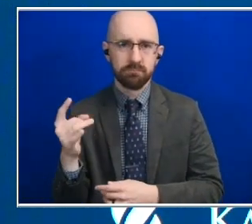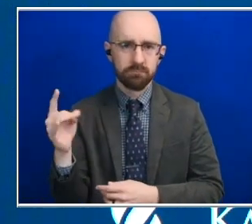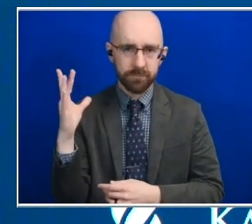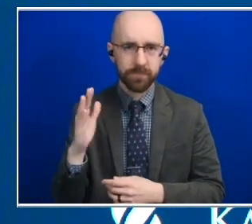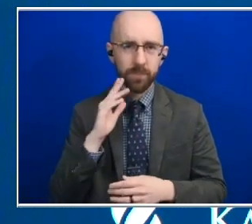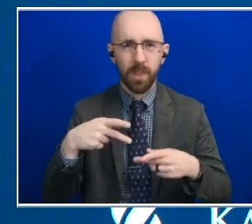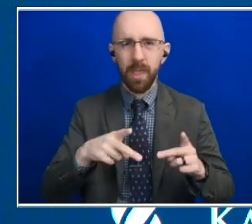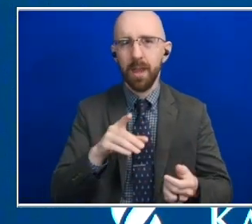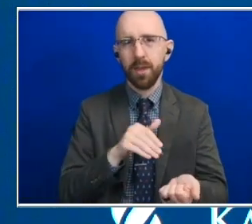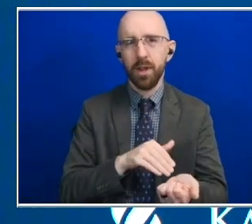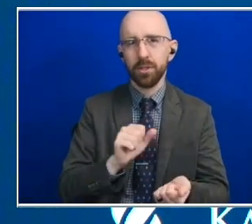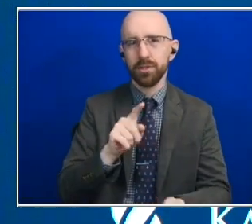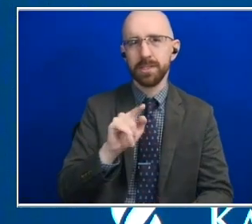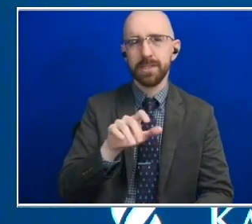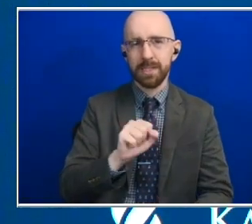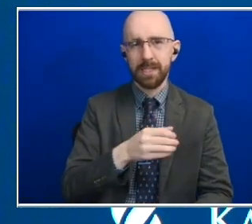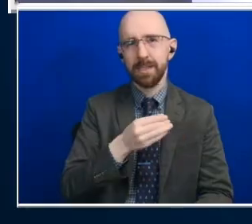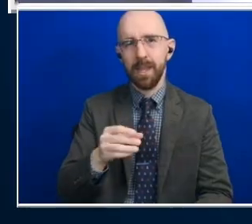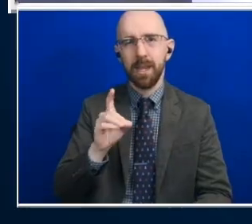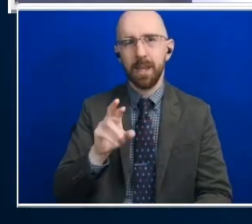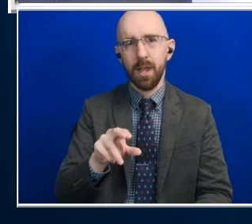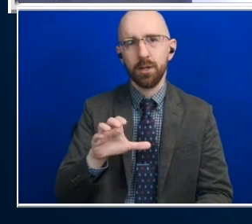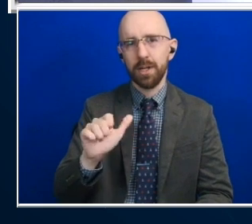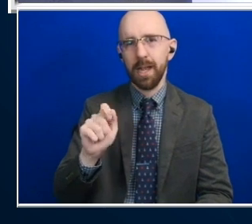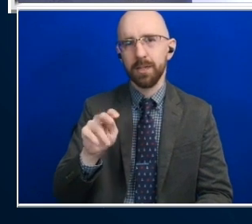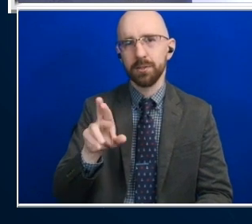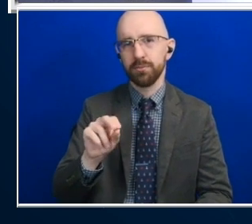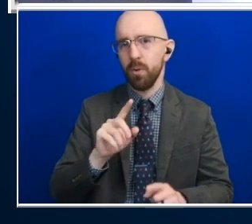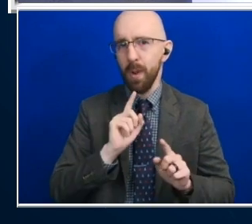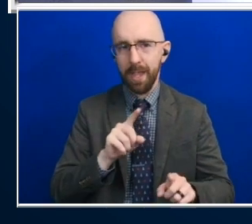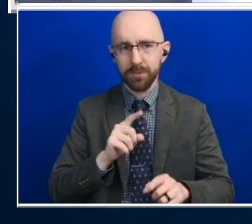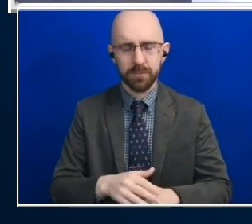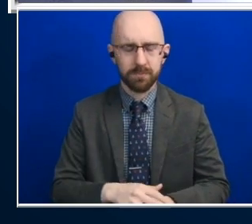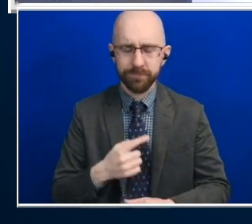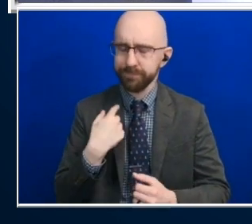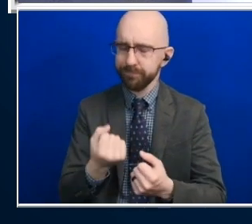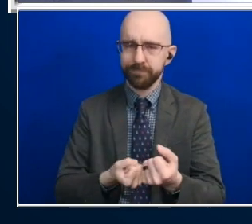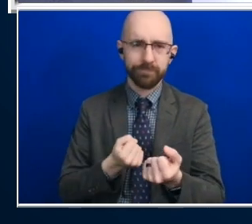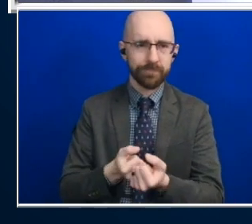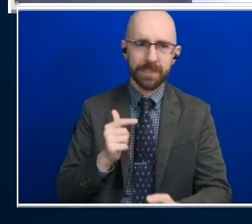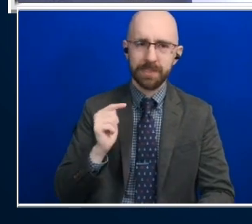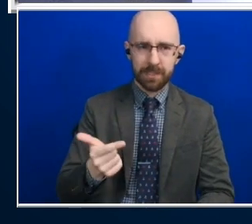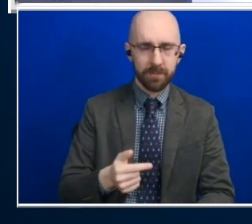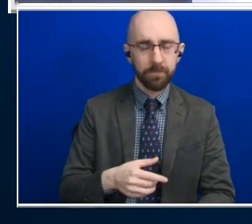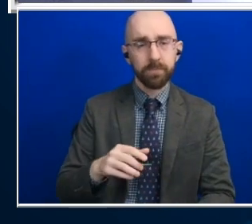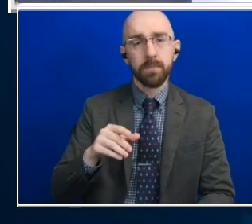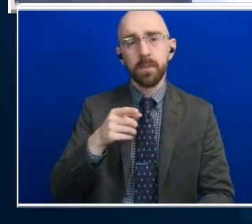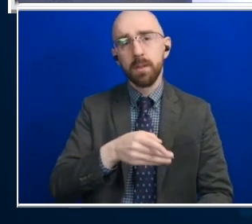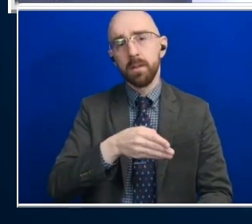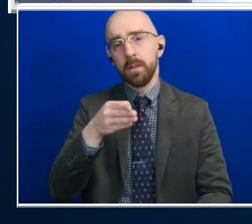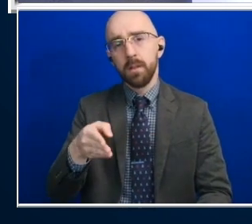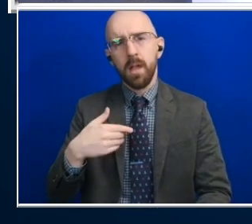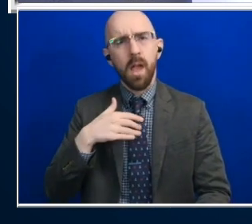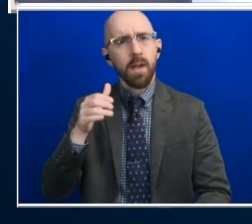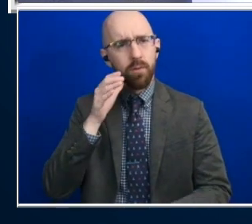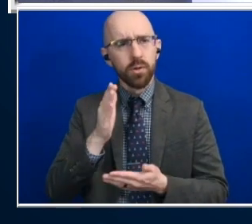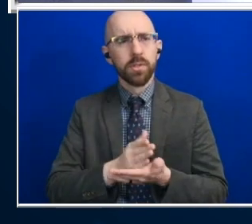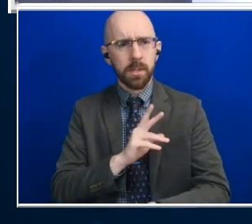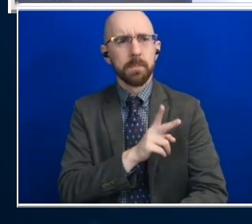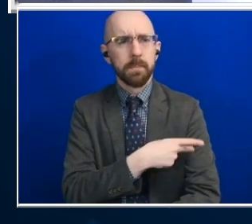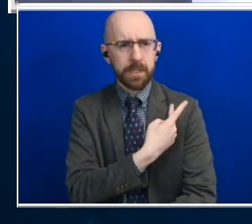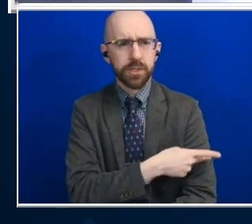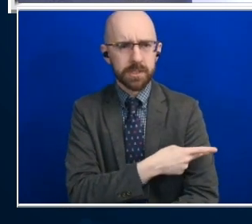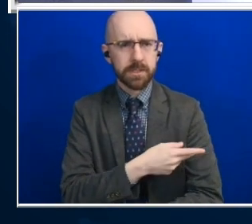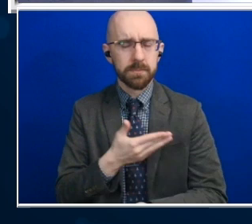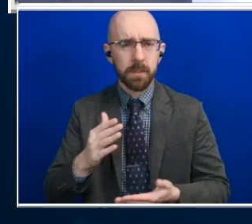Dr. Castro answer anything else. Yeah, I'm right there with you. I would say that I've heard some patients might say, oh, I